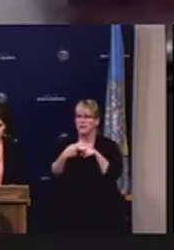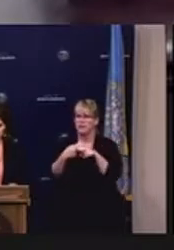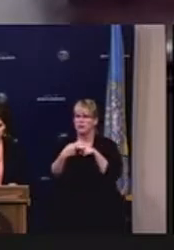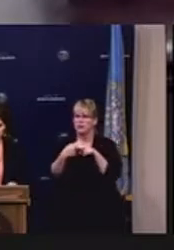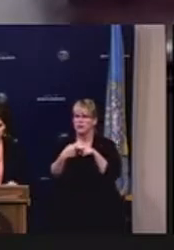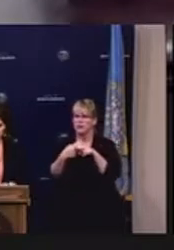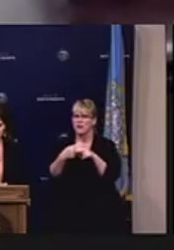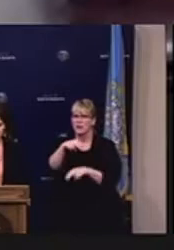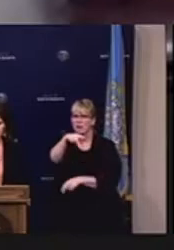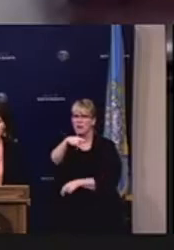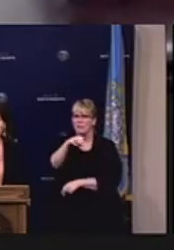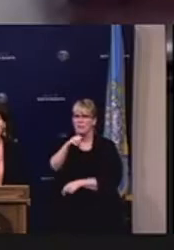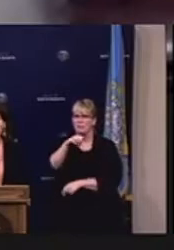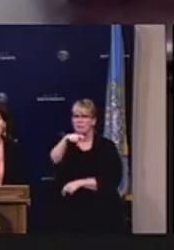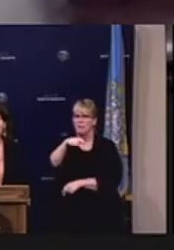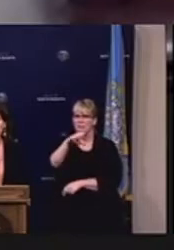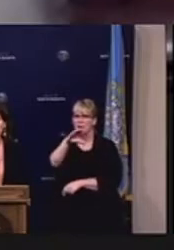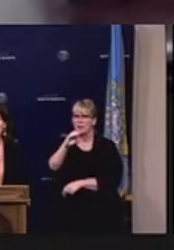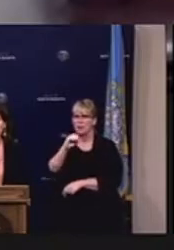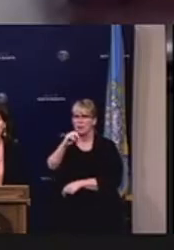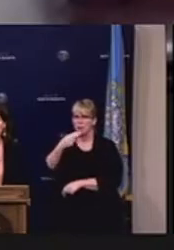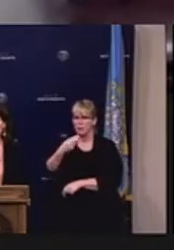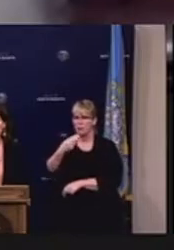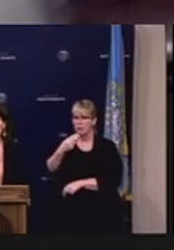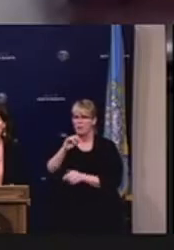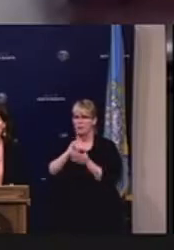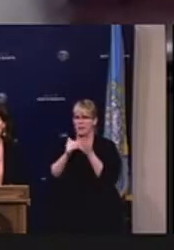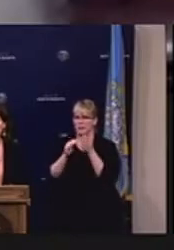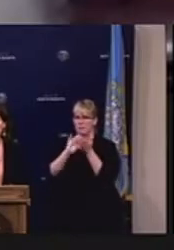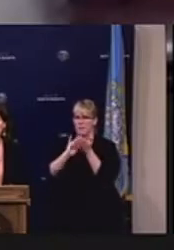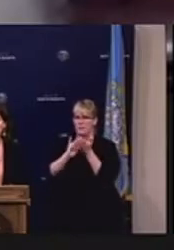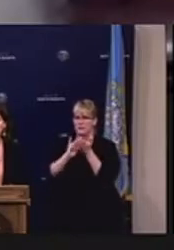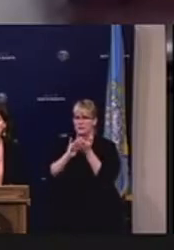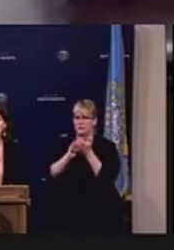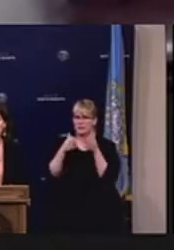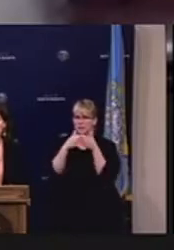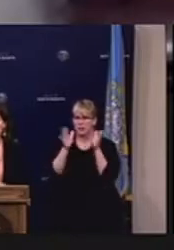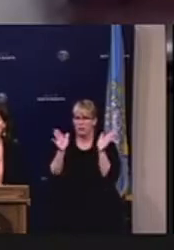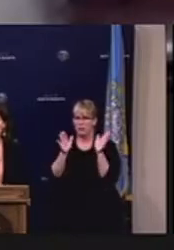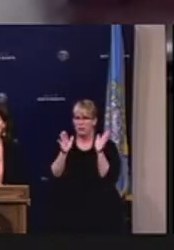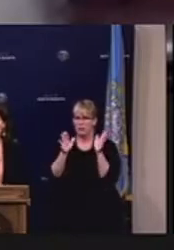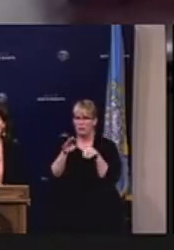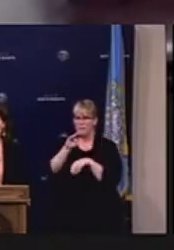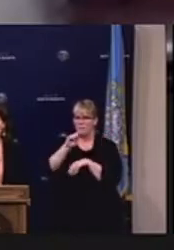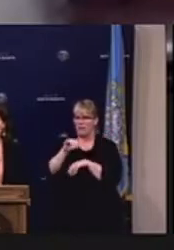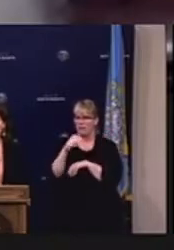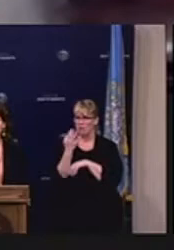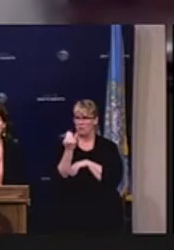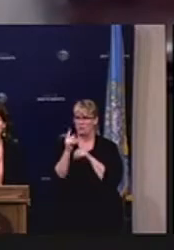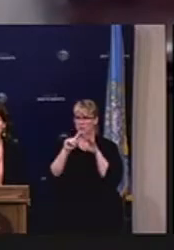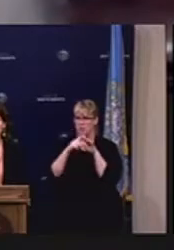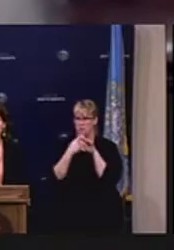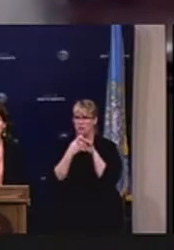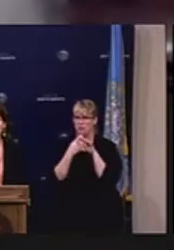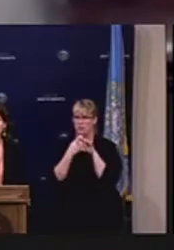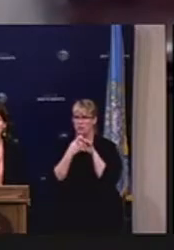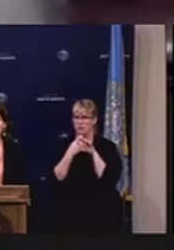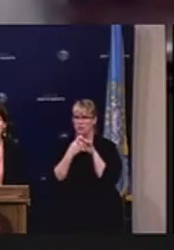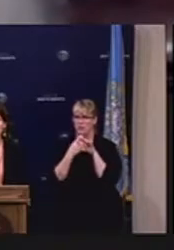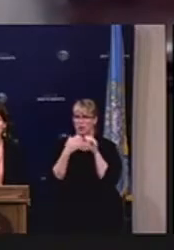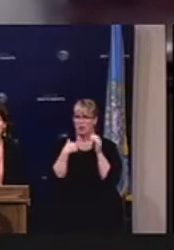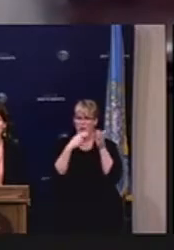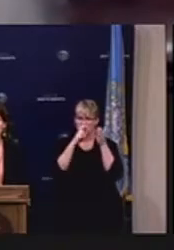PEPCOH, P-E-P-C-O-H. It did open on Thursday, May 14, and we have enrolled a